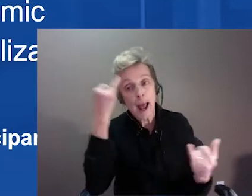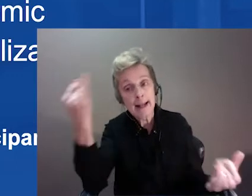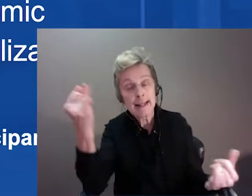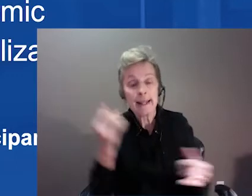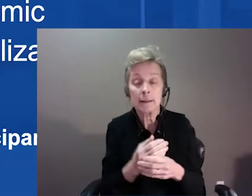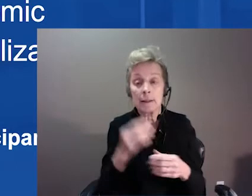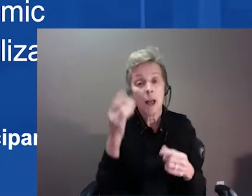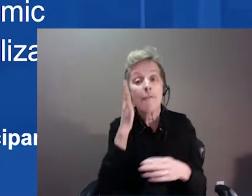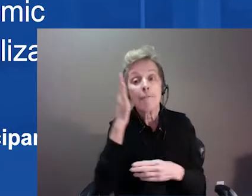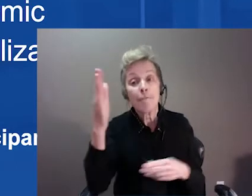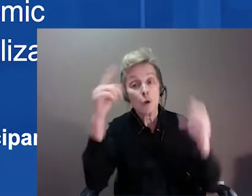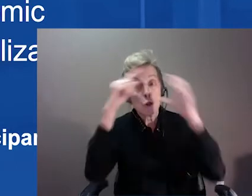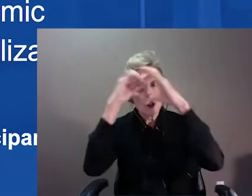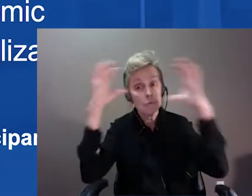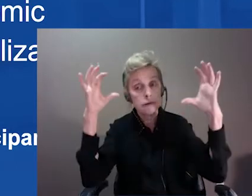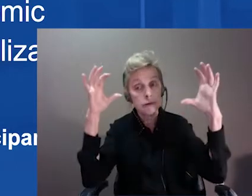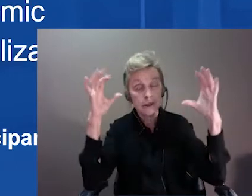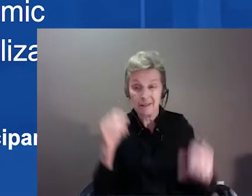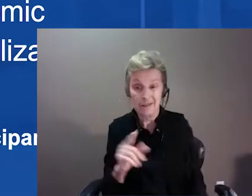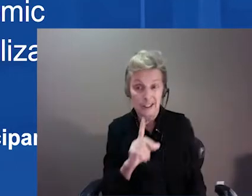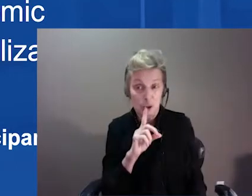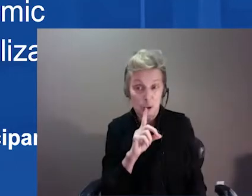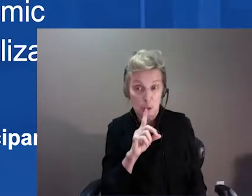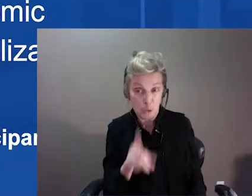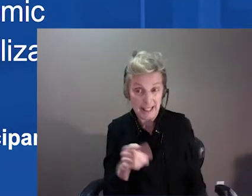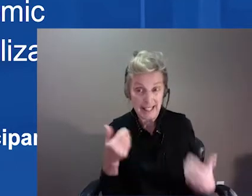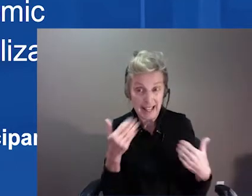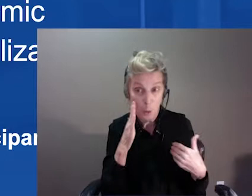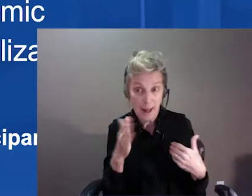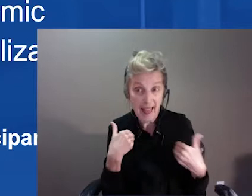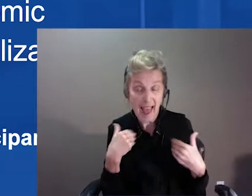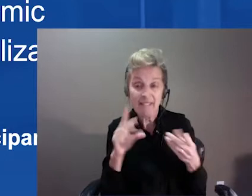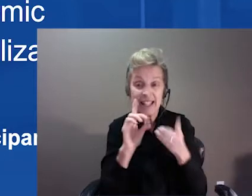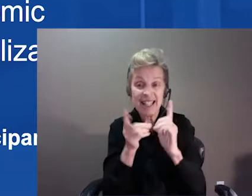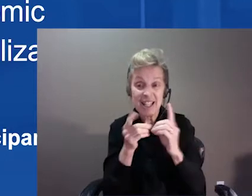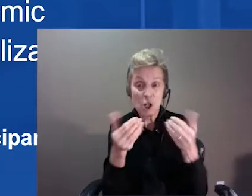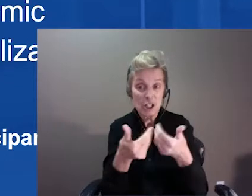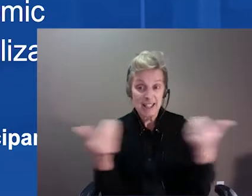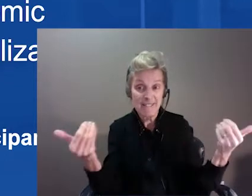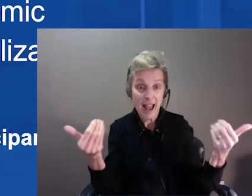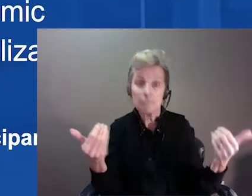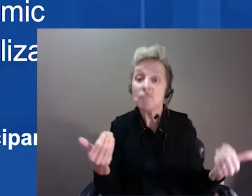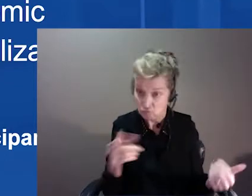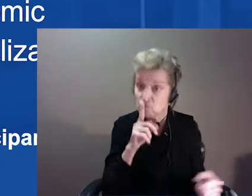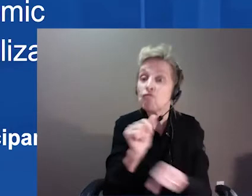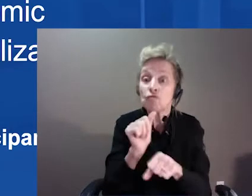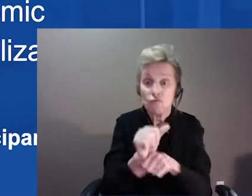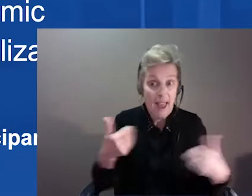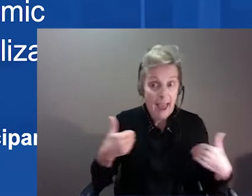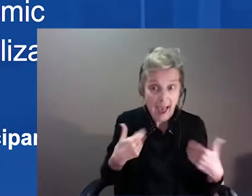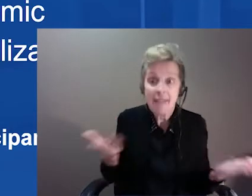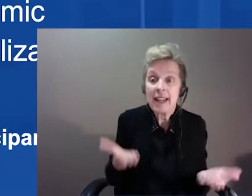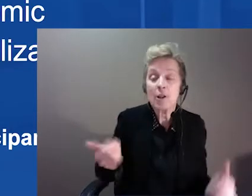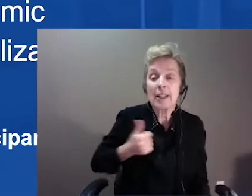of the future, that there really is such a thing as a digital divide. It does actually exist here in Canada, in remote and northern